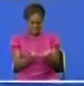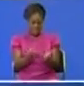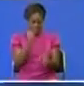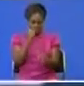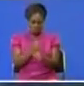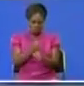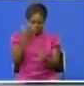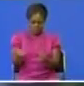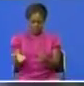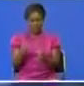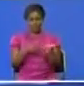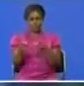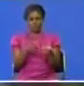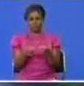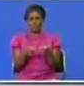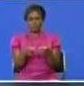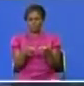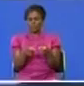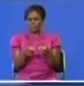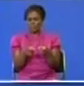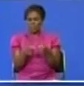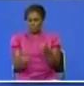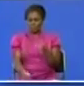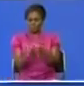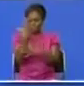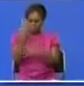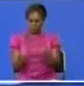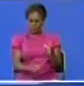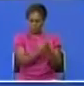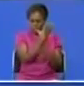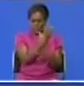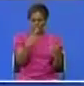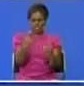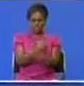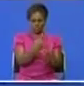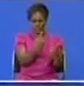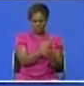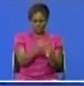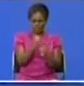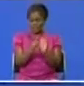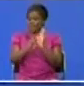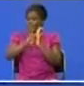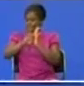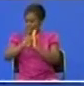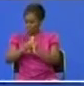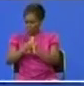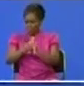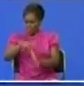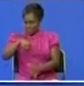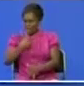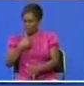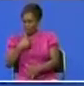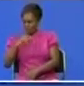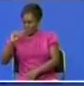things in tourism. If it's a matter of creating innovations in incentive, for example, I have to be the first